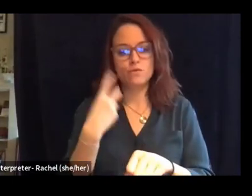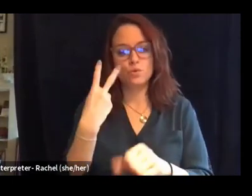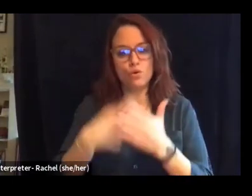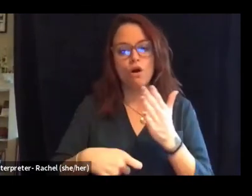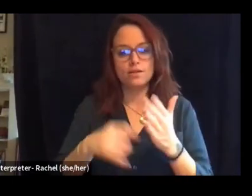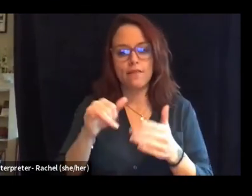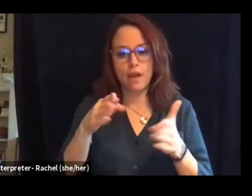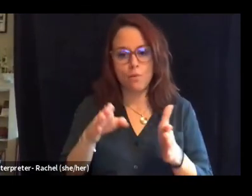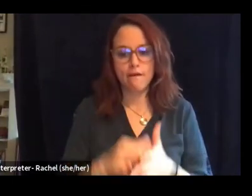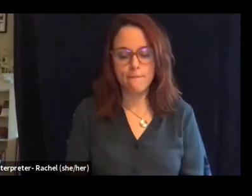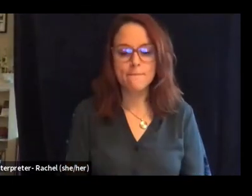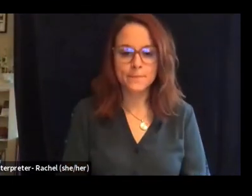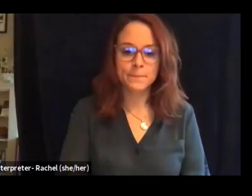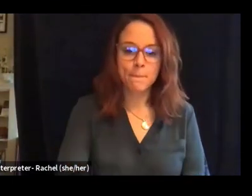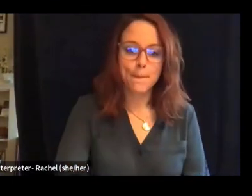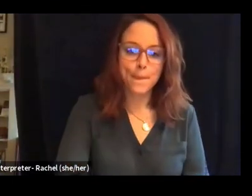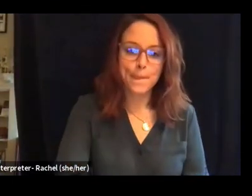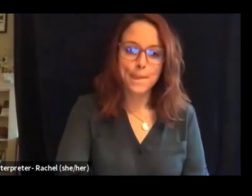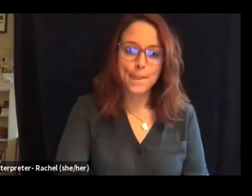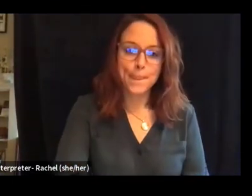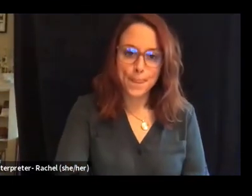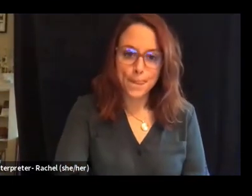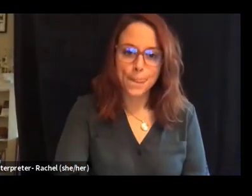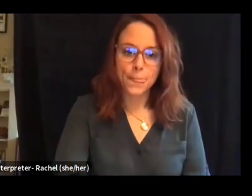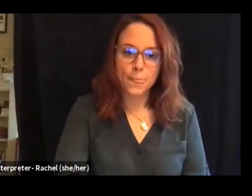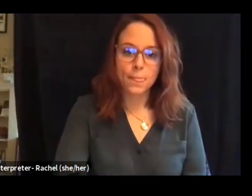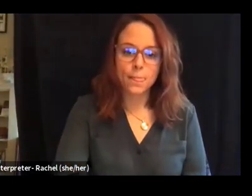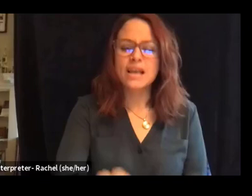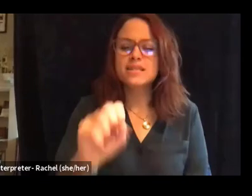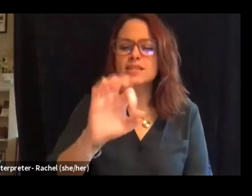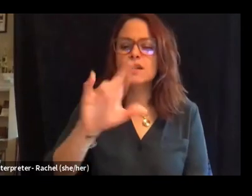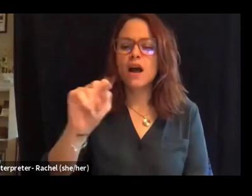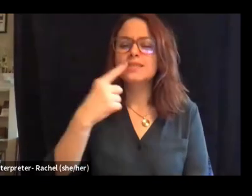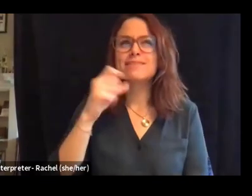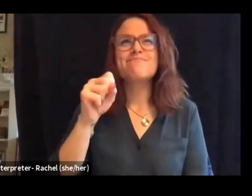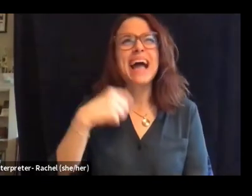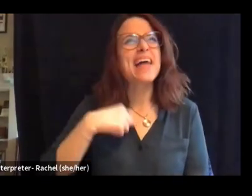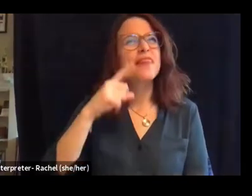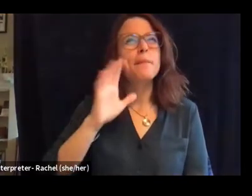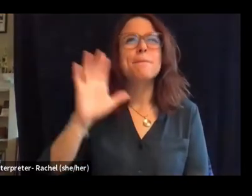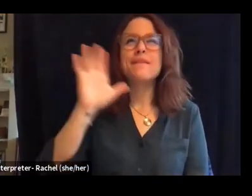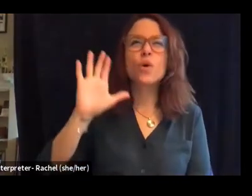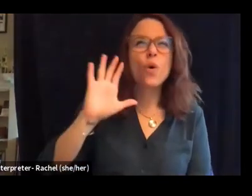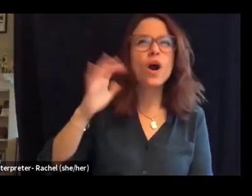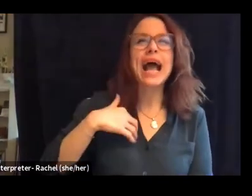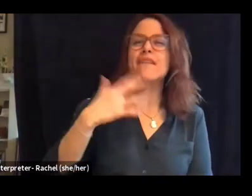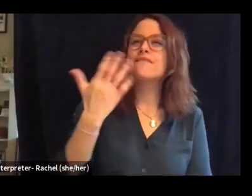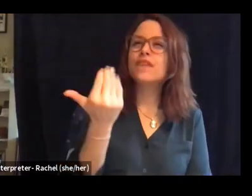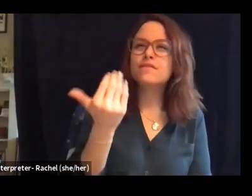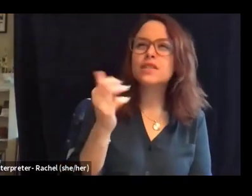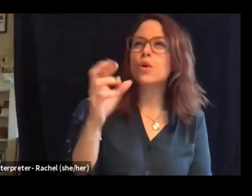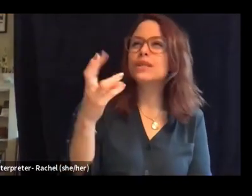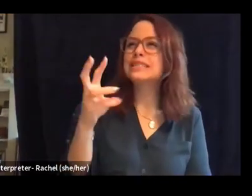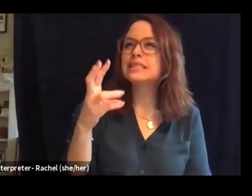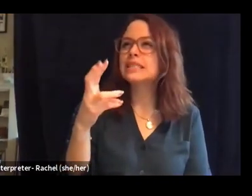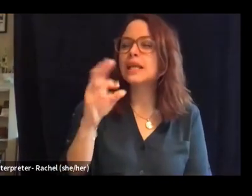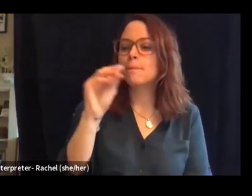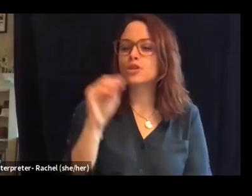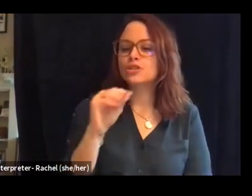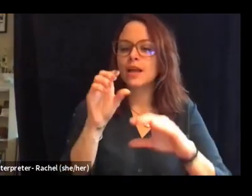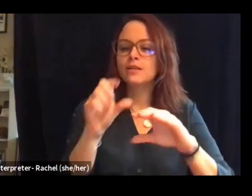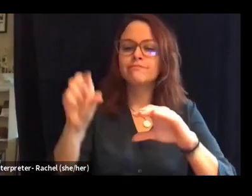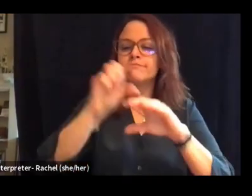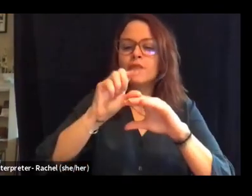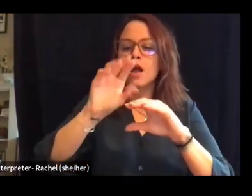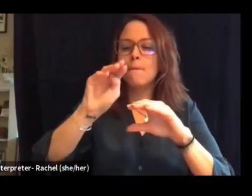Yeah, I think there used to be something like a 15 or a 16% markup on the cost of the ad